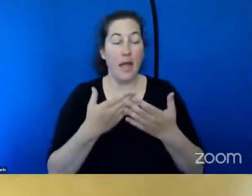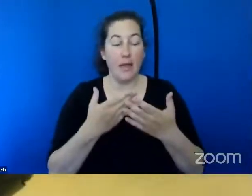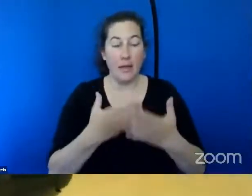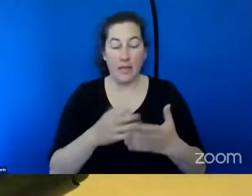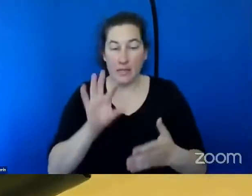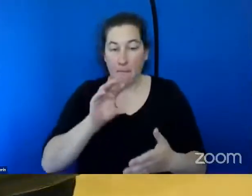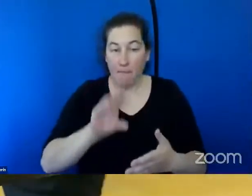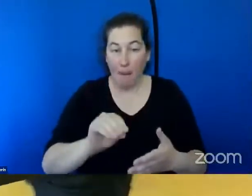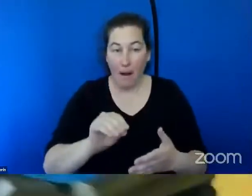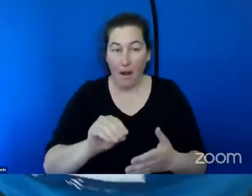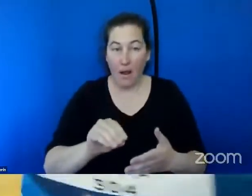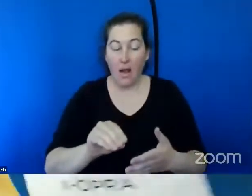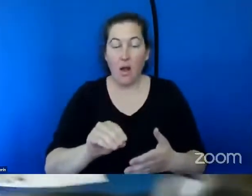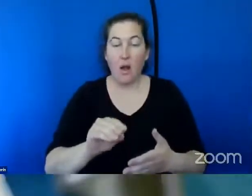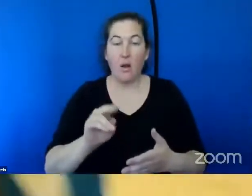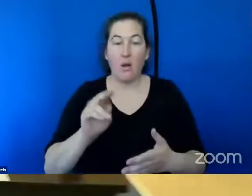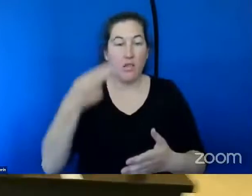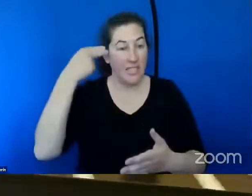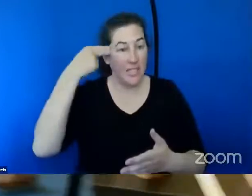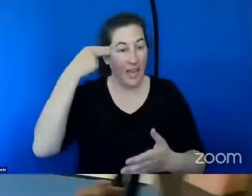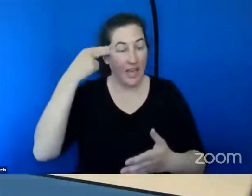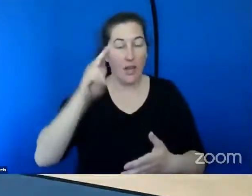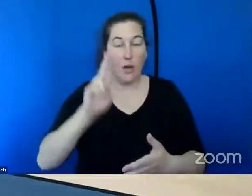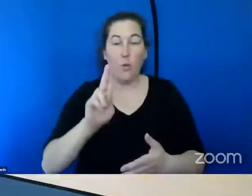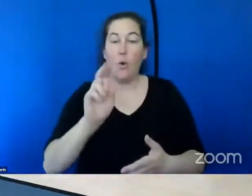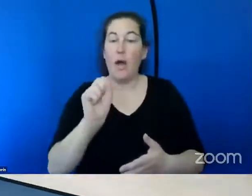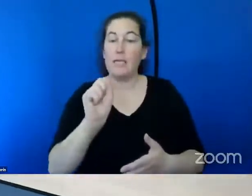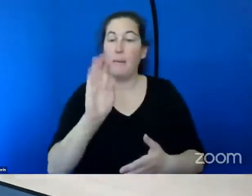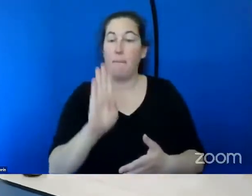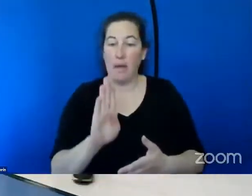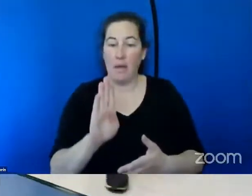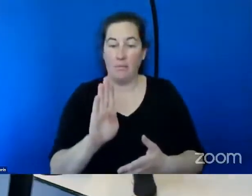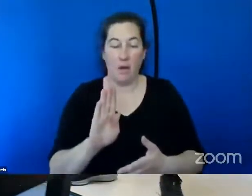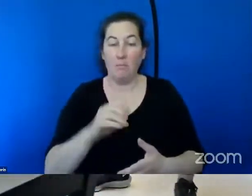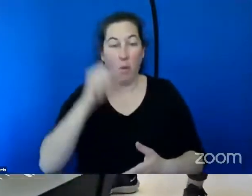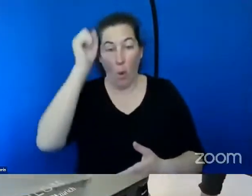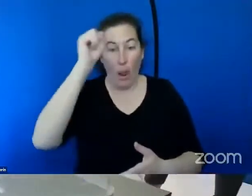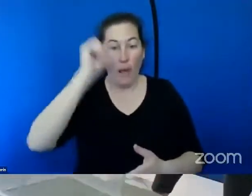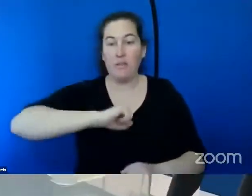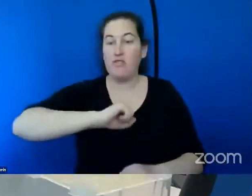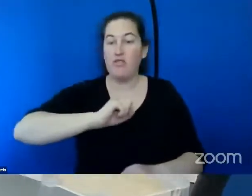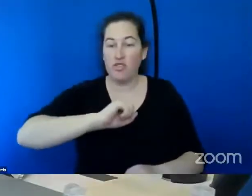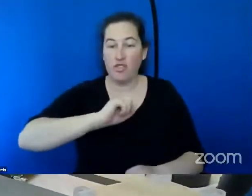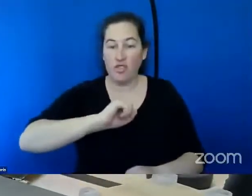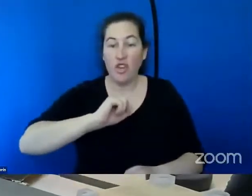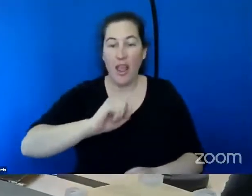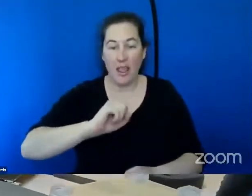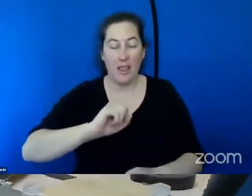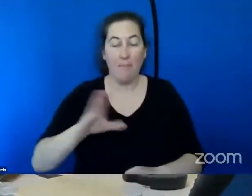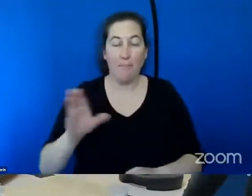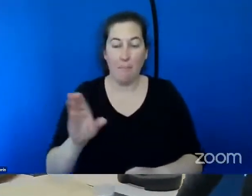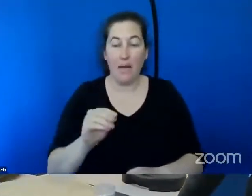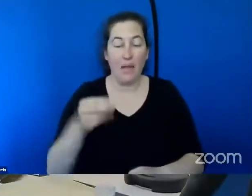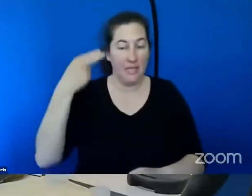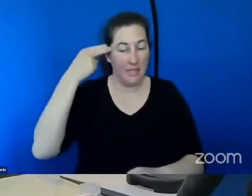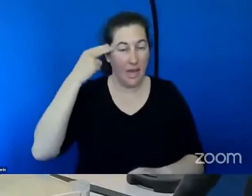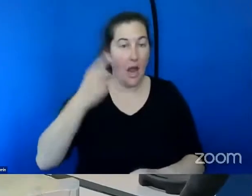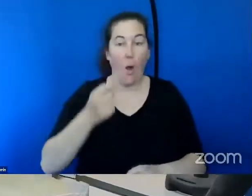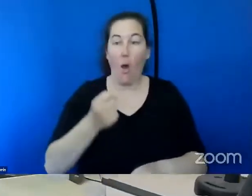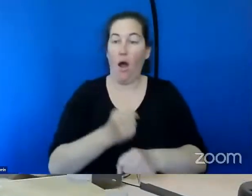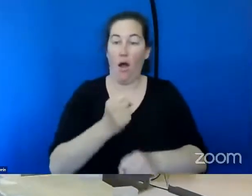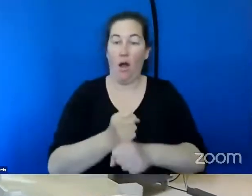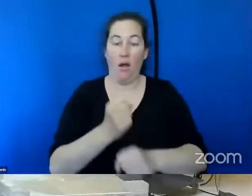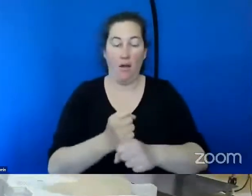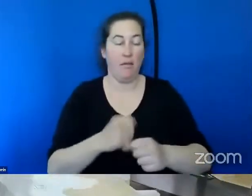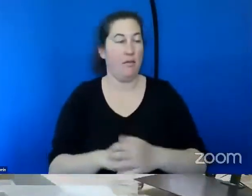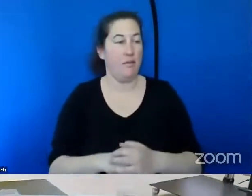is computer. Good speed here from Tony Forsberg. 1:43 on the clock and continue to count. Now, this